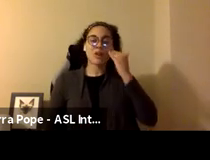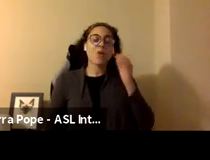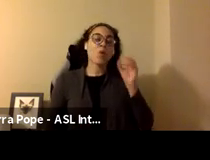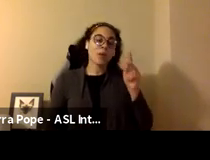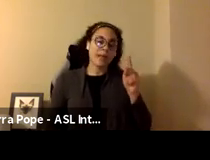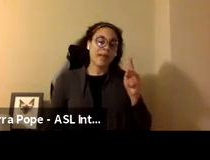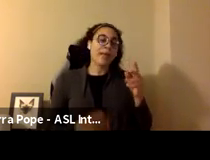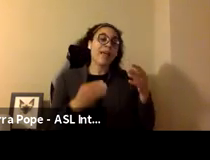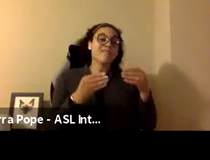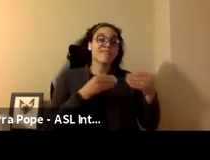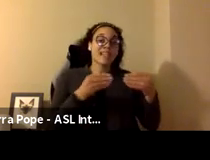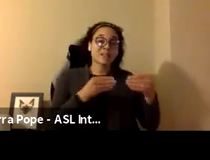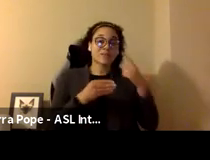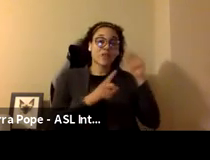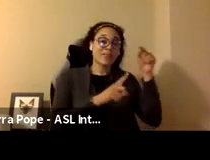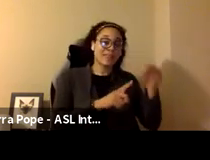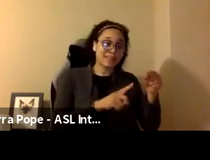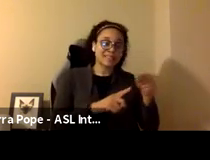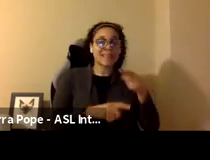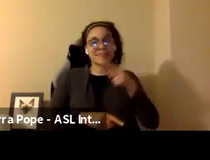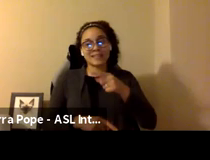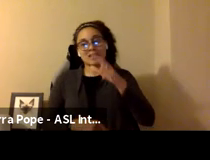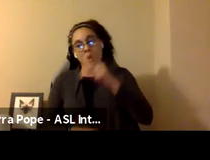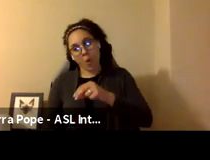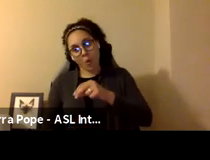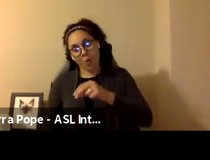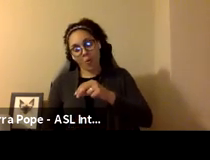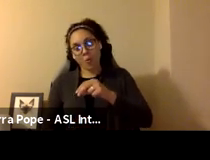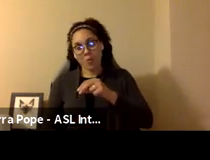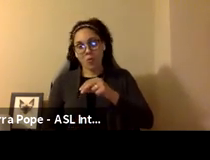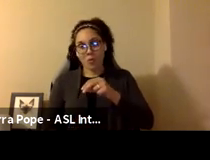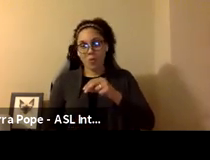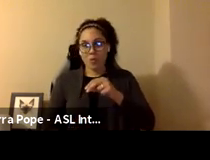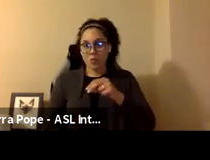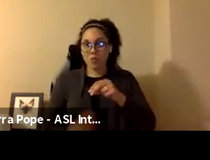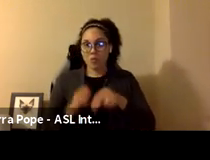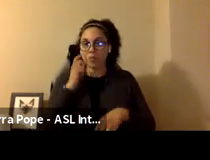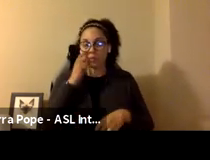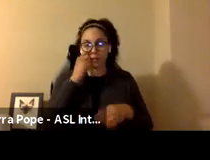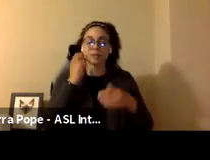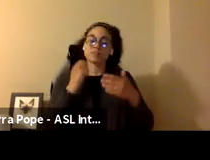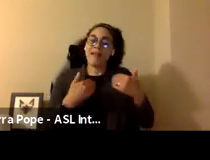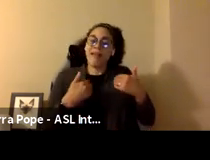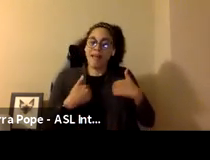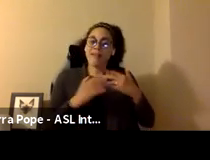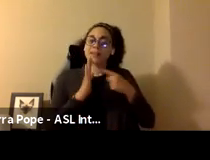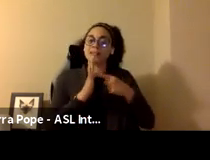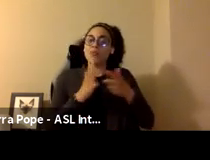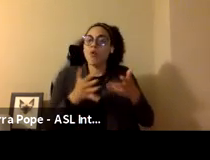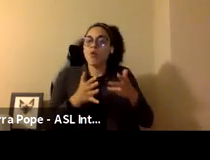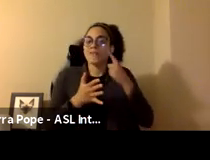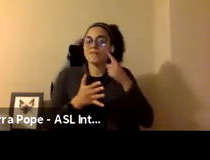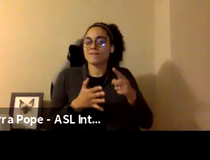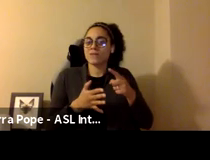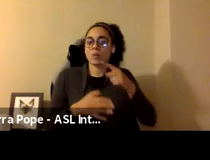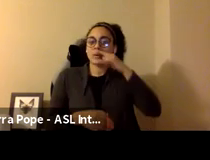with, and come with some that you already have in mind, because sometimes they won't be able to generate that on their